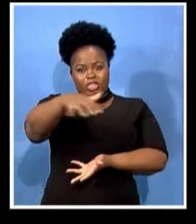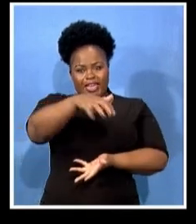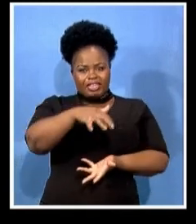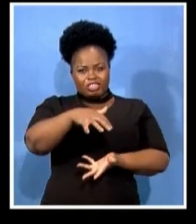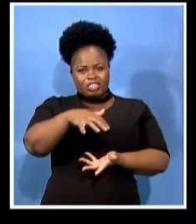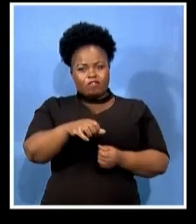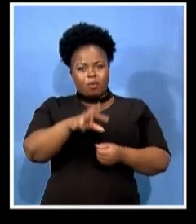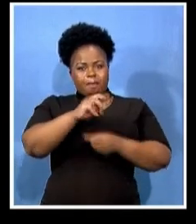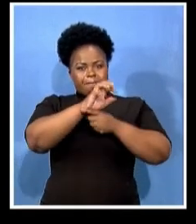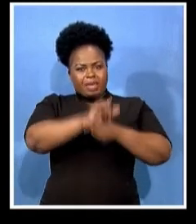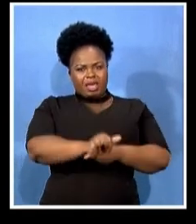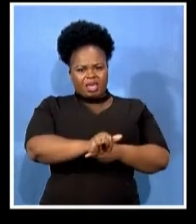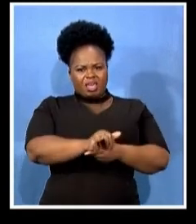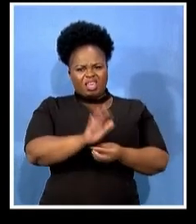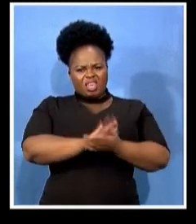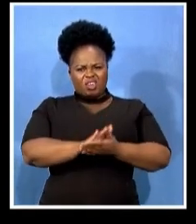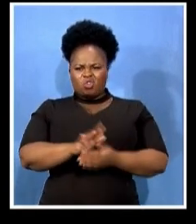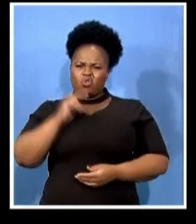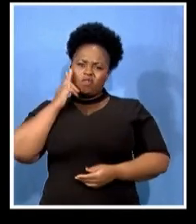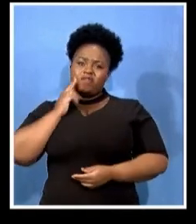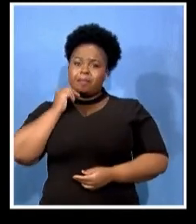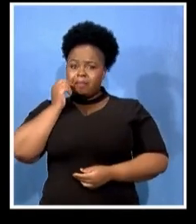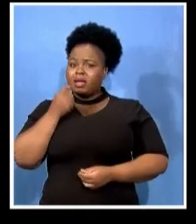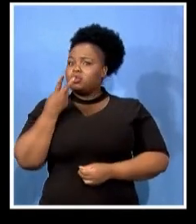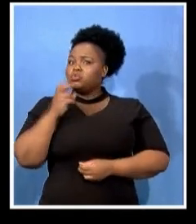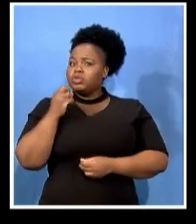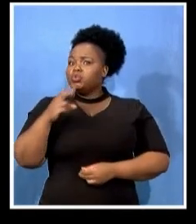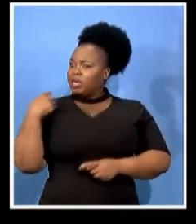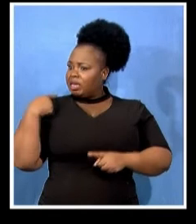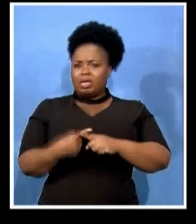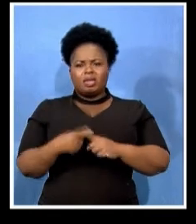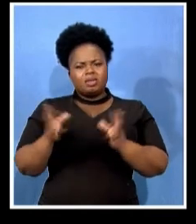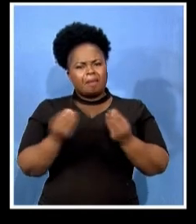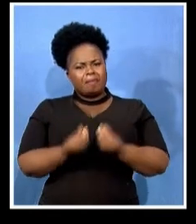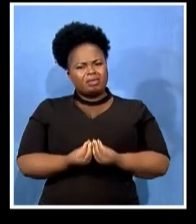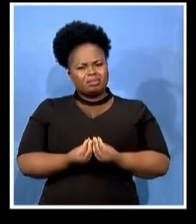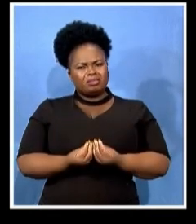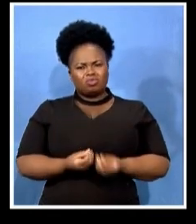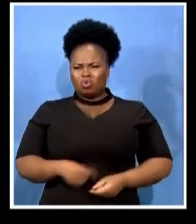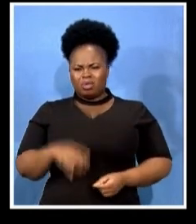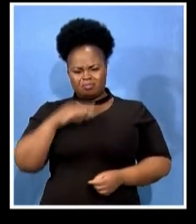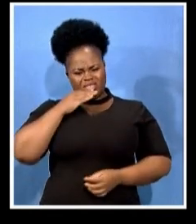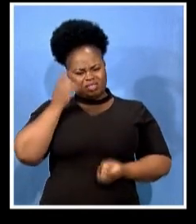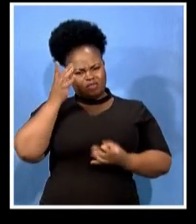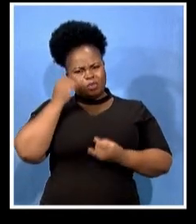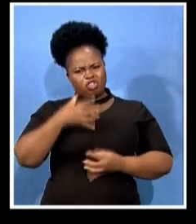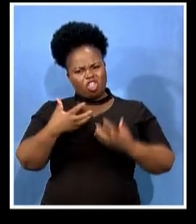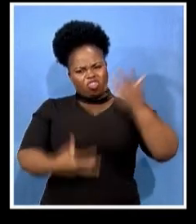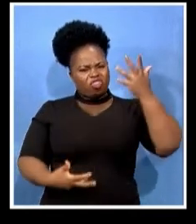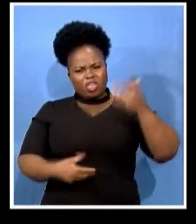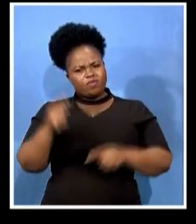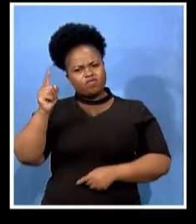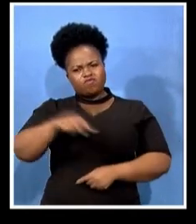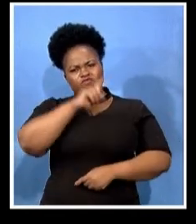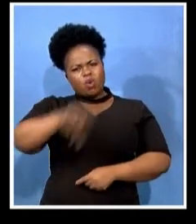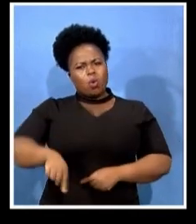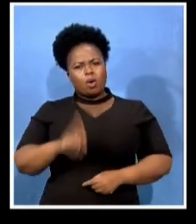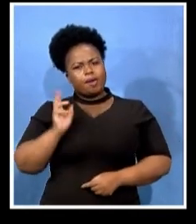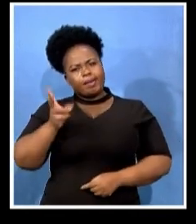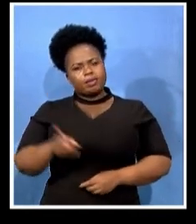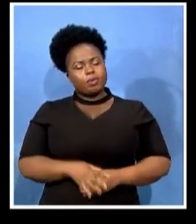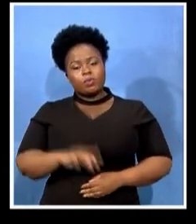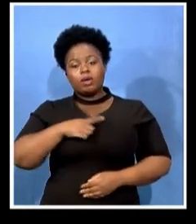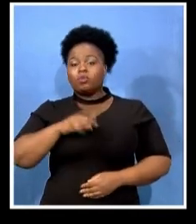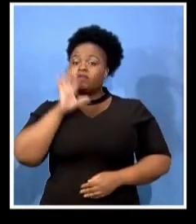in 2020. So the issue of information and accuracy of information comes up once again, even though we had asked this as a committee as soon